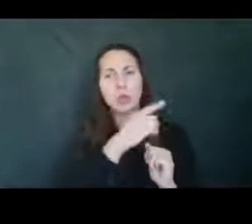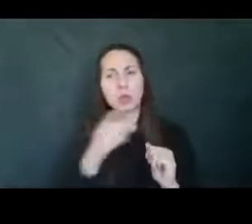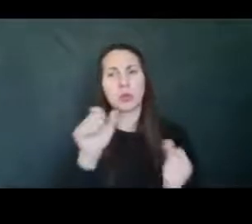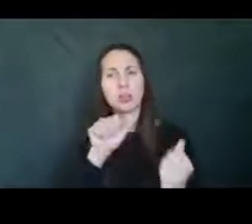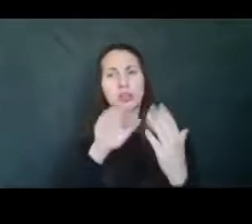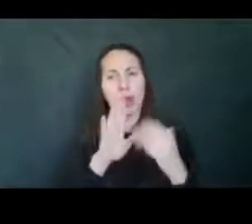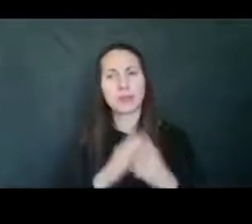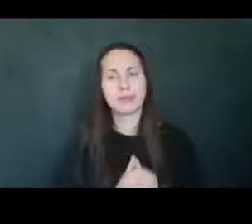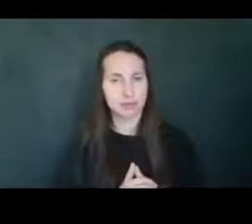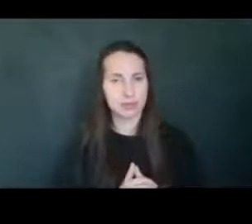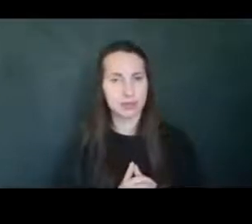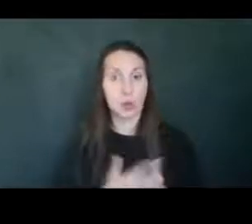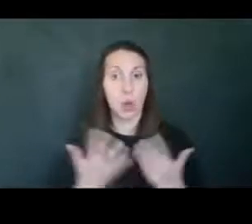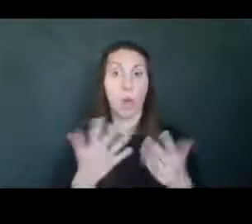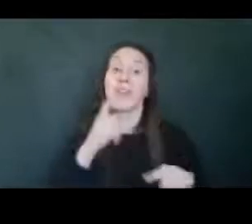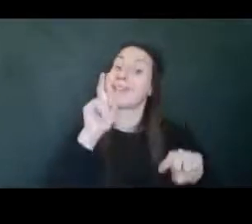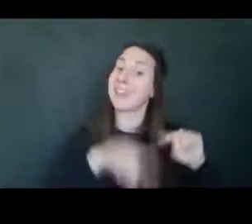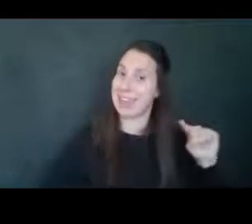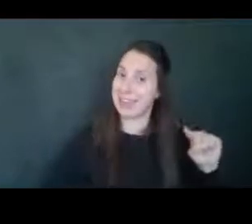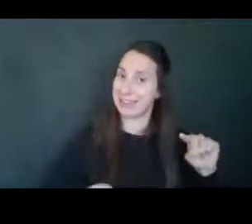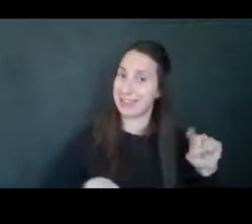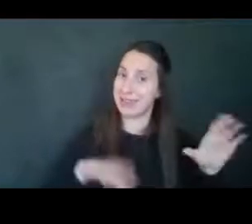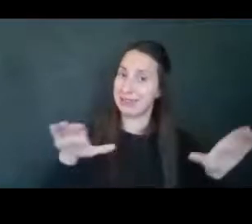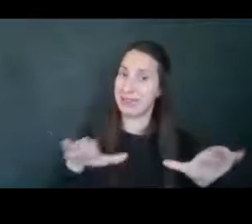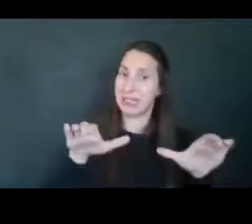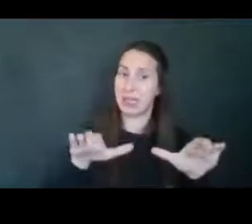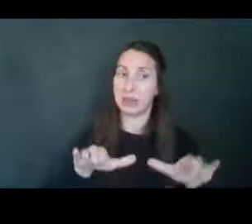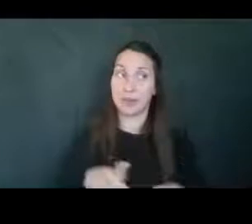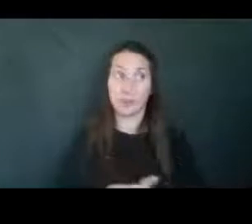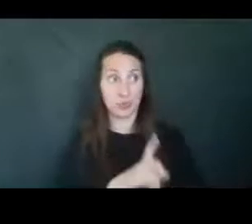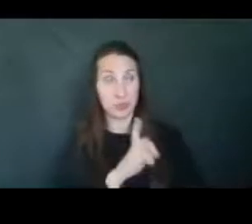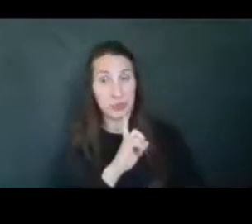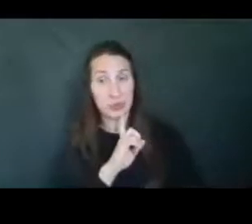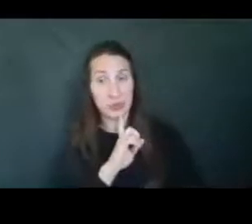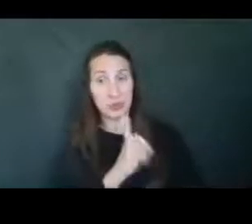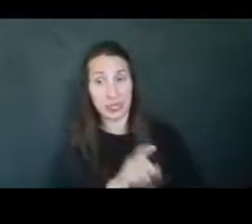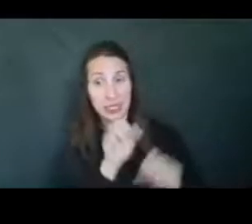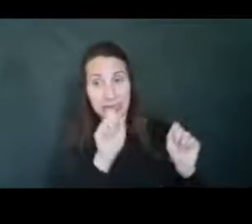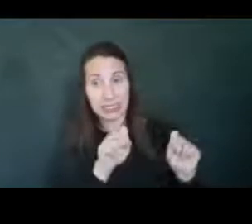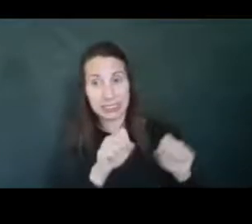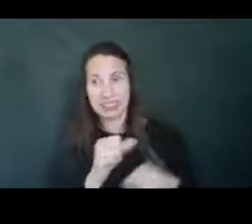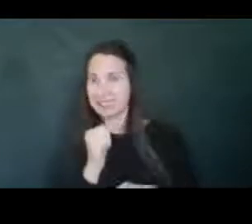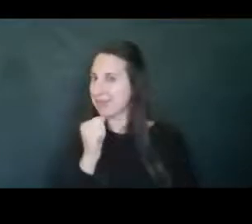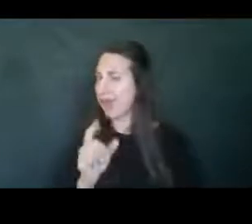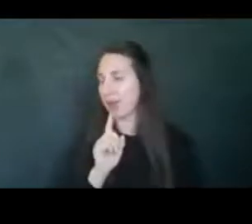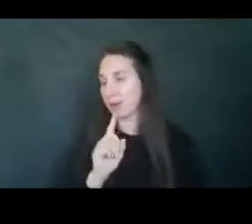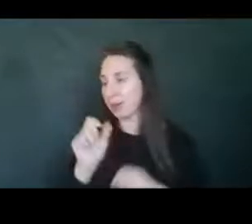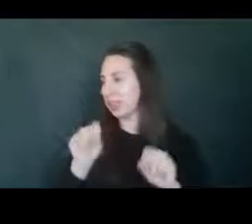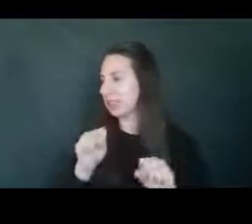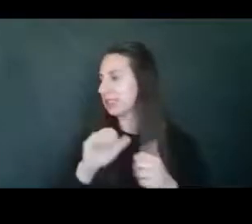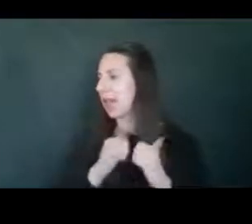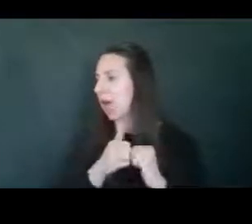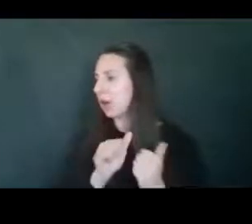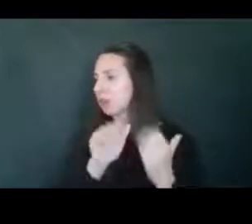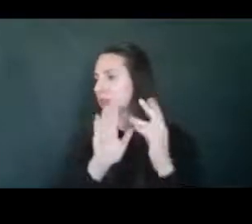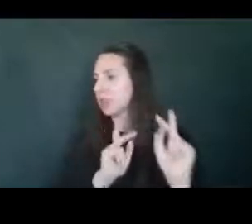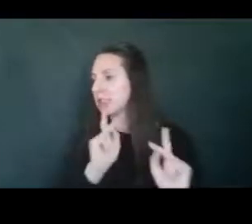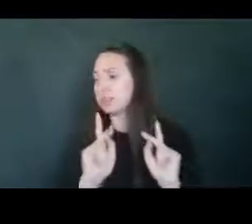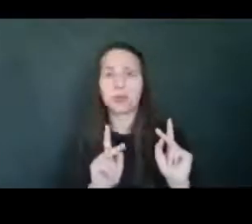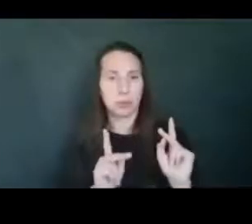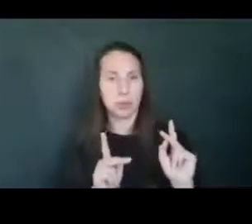what can't be done? What's realistic? What's not realistic? How are you going to address people, you know,